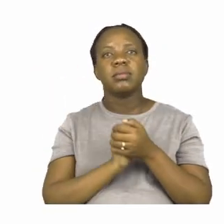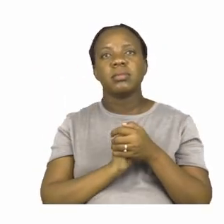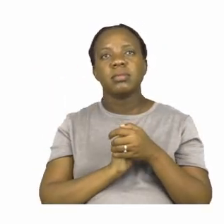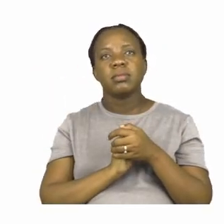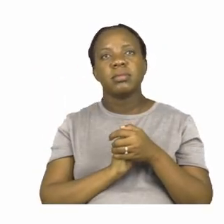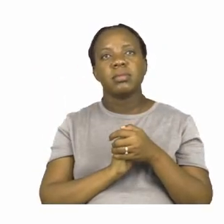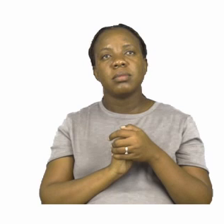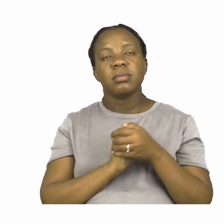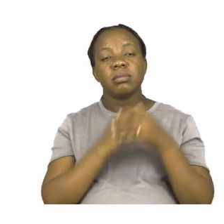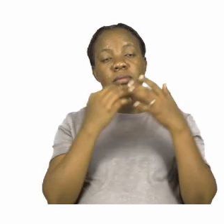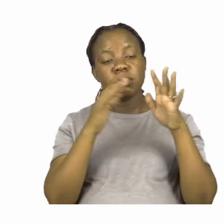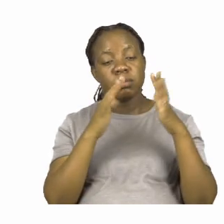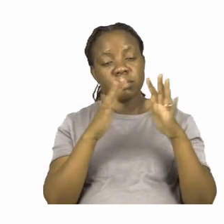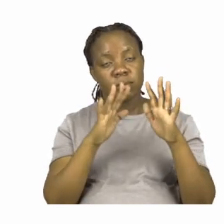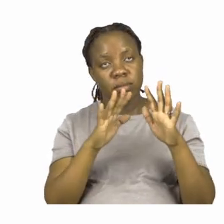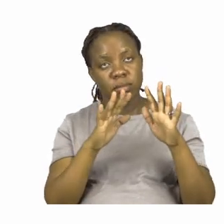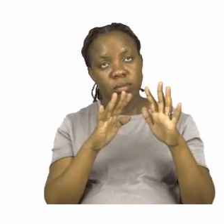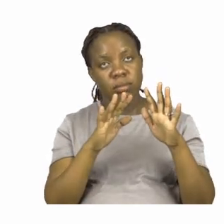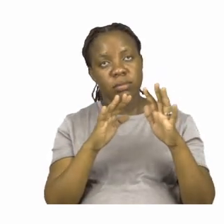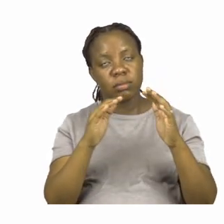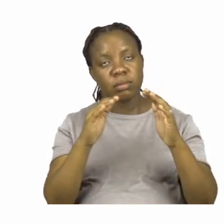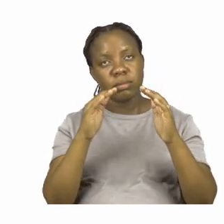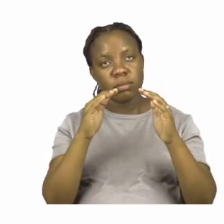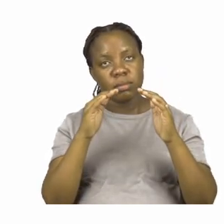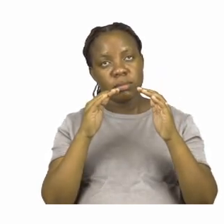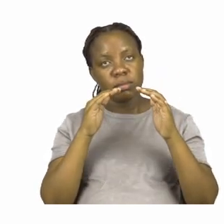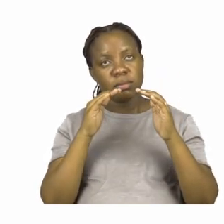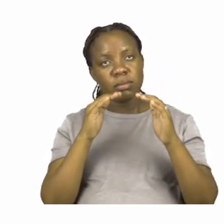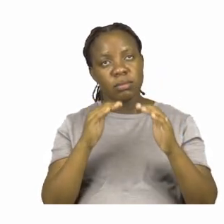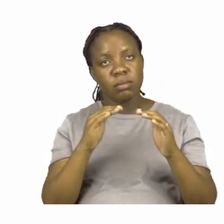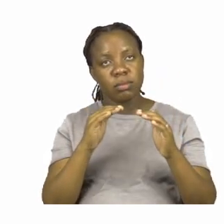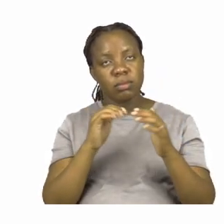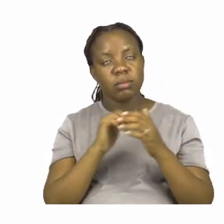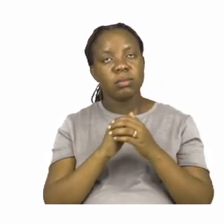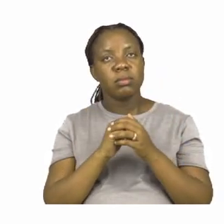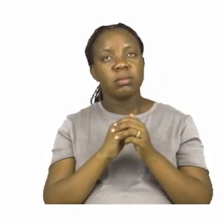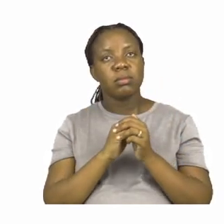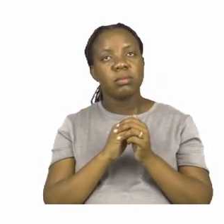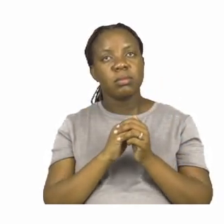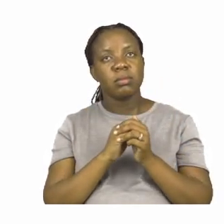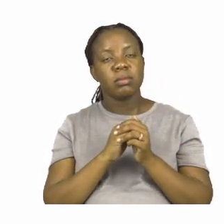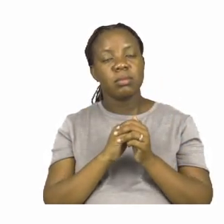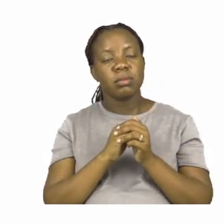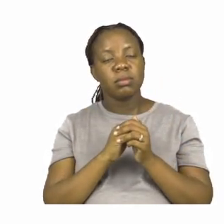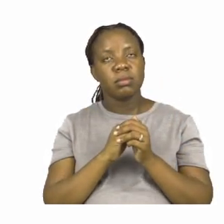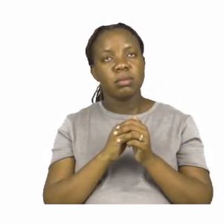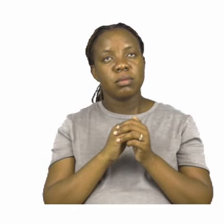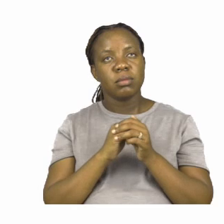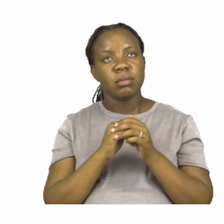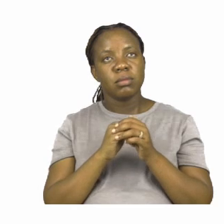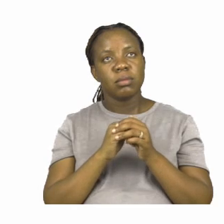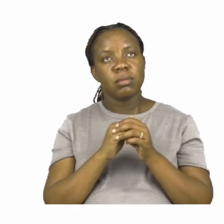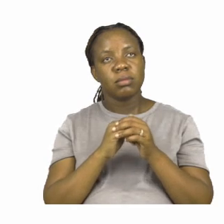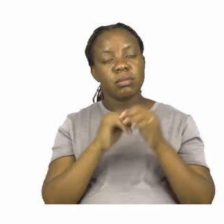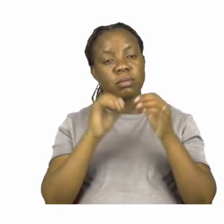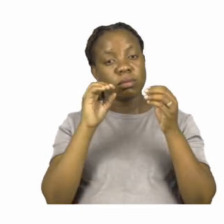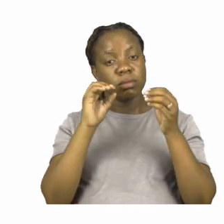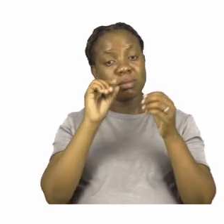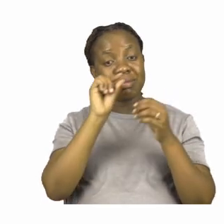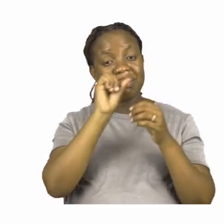the sentences, you need to go ahead and match every sentence with a